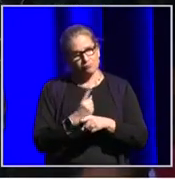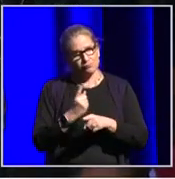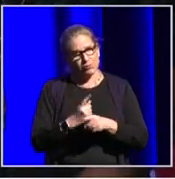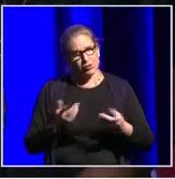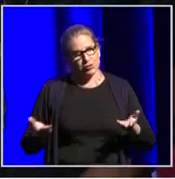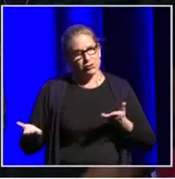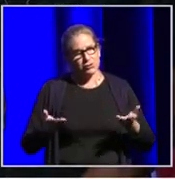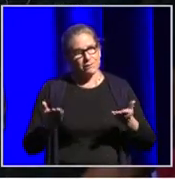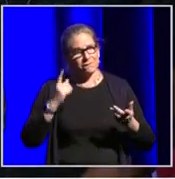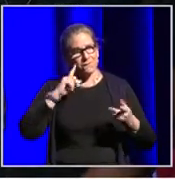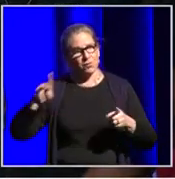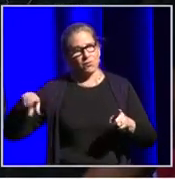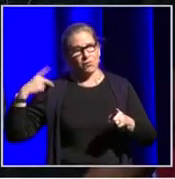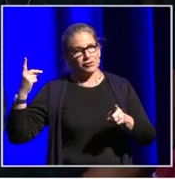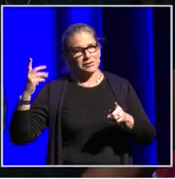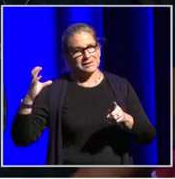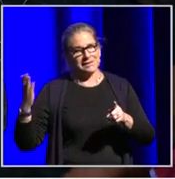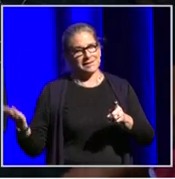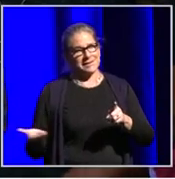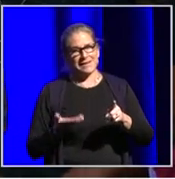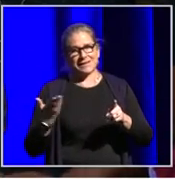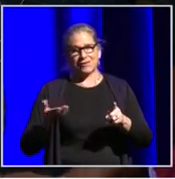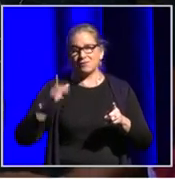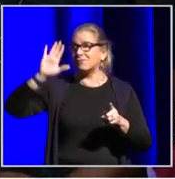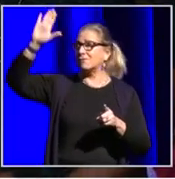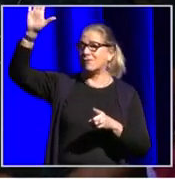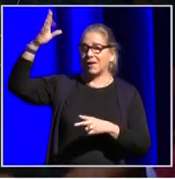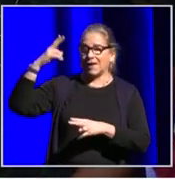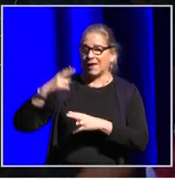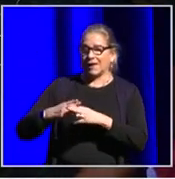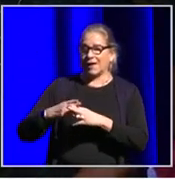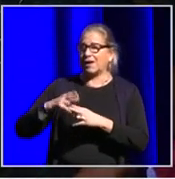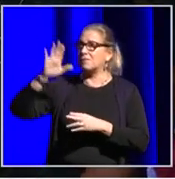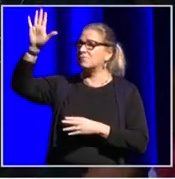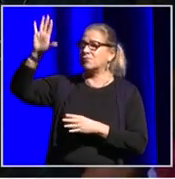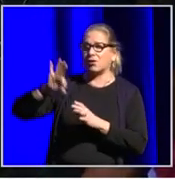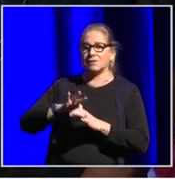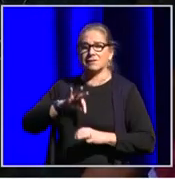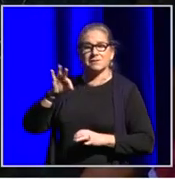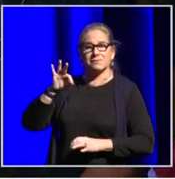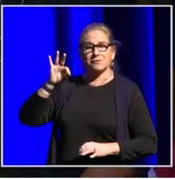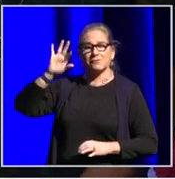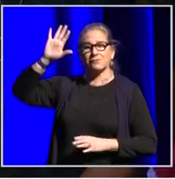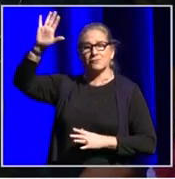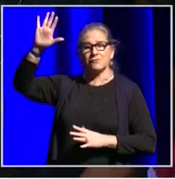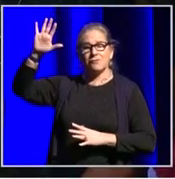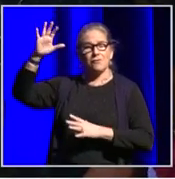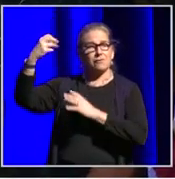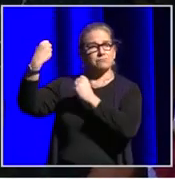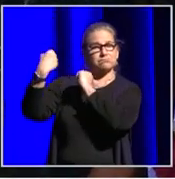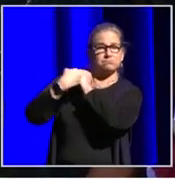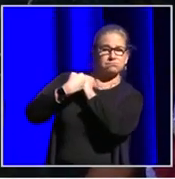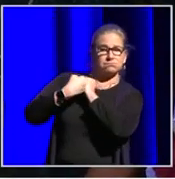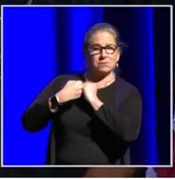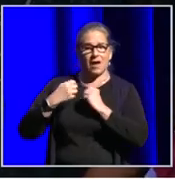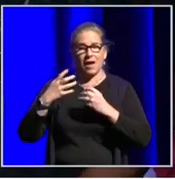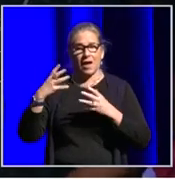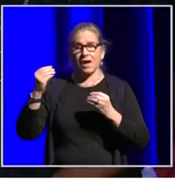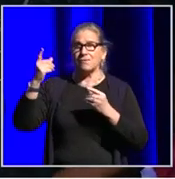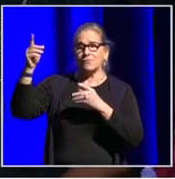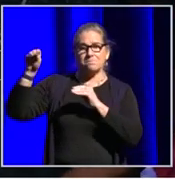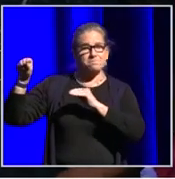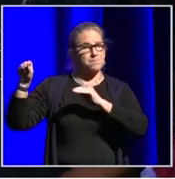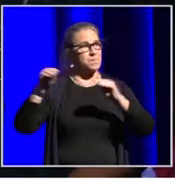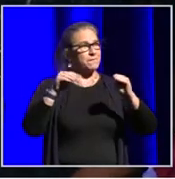spirit will break strongholds and tear down mountains and will move us beyond what separates us, that we might